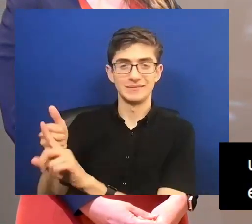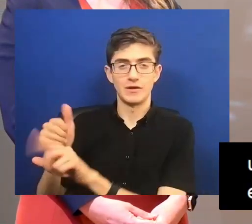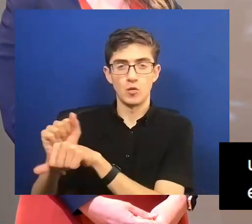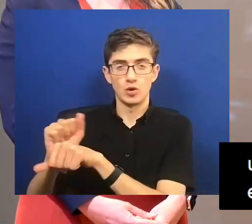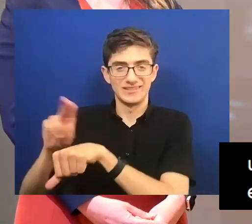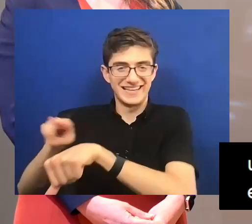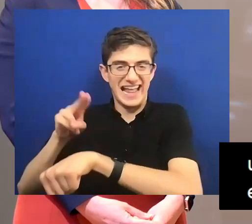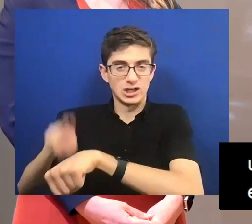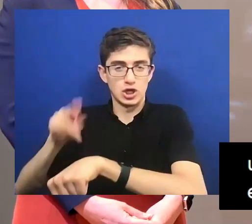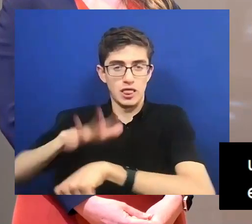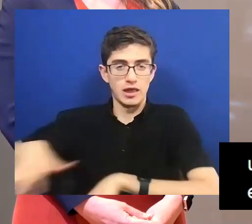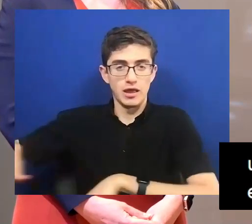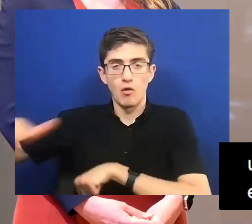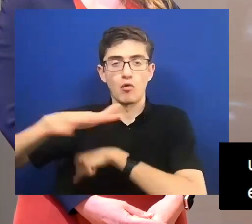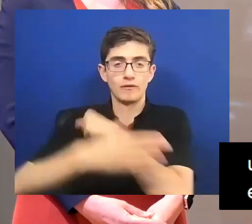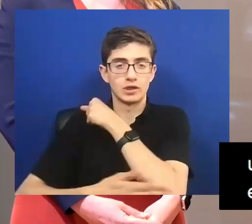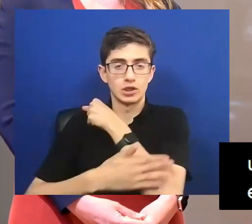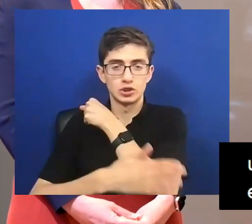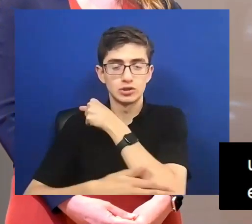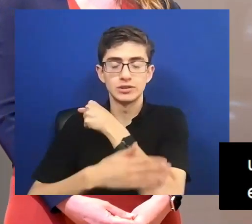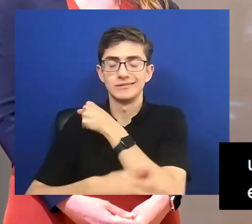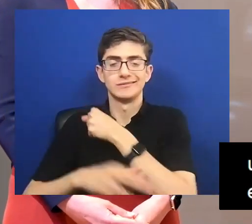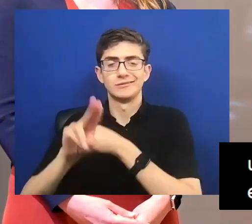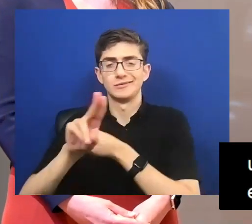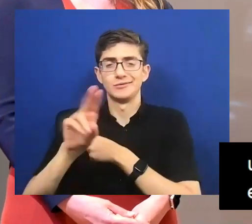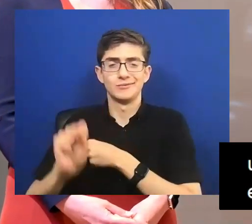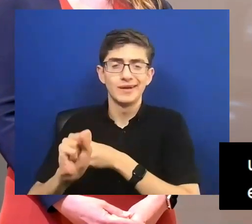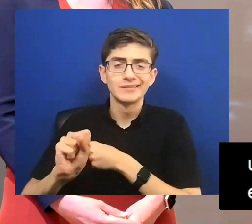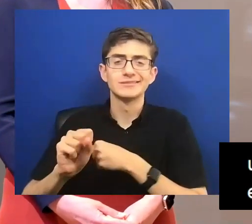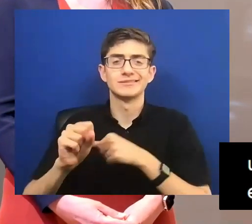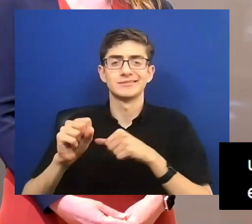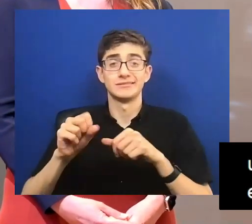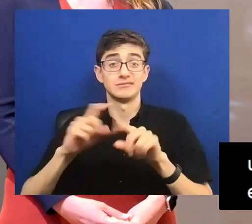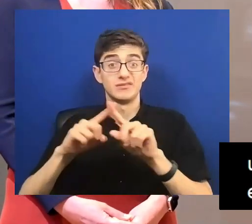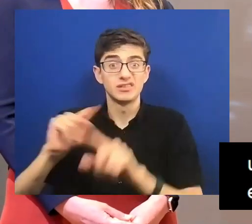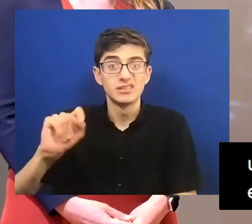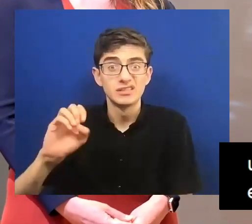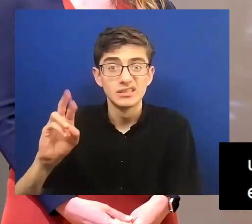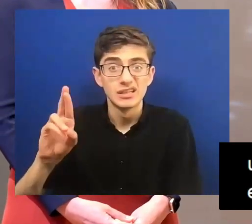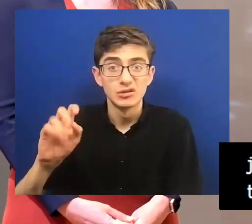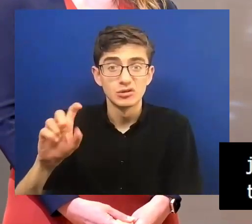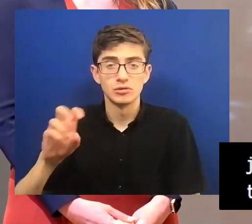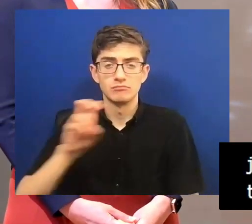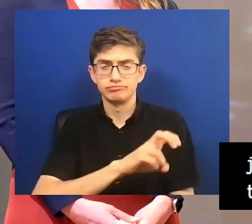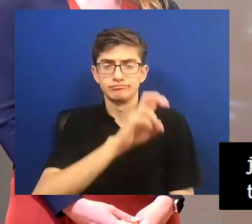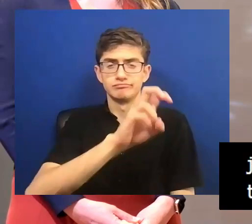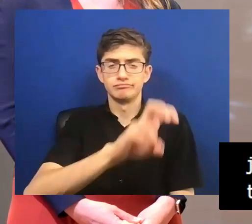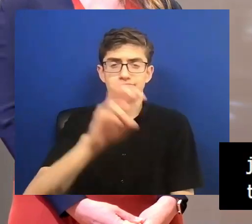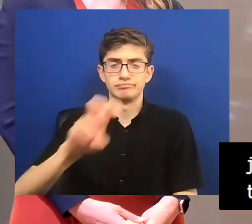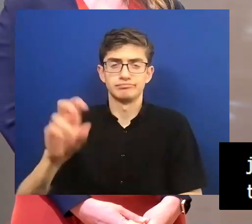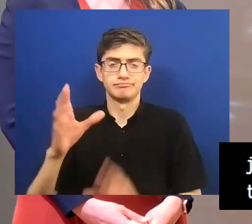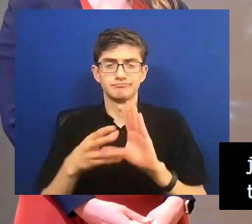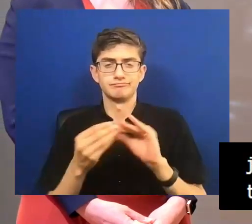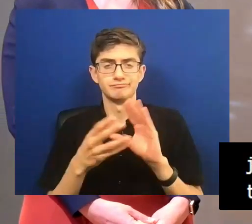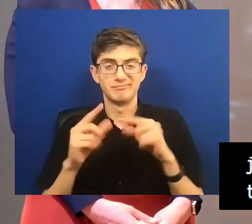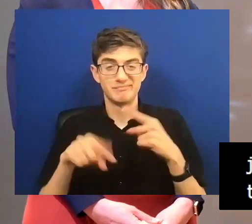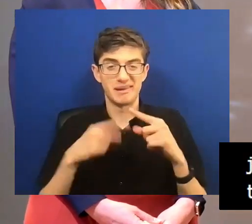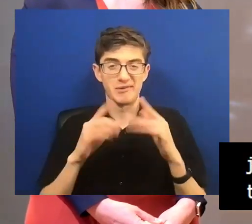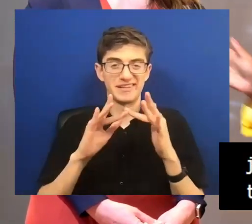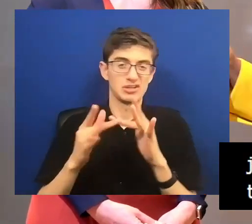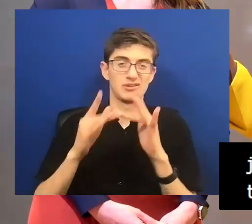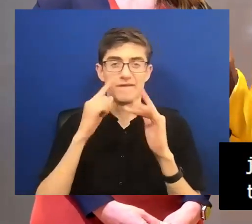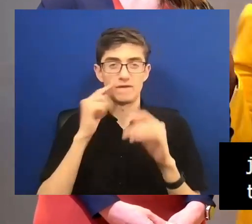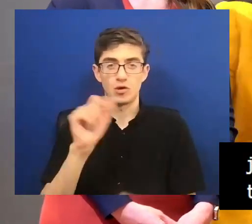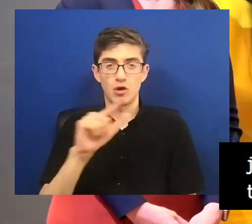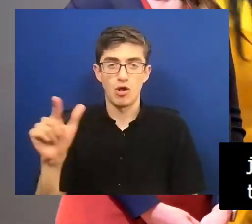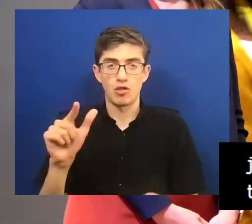country and the U.S. territories to talk about the story of Internet for All. So 1 minute, Mark. 30 seconds.